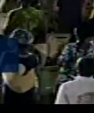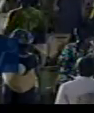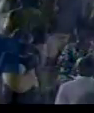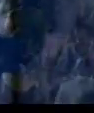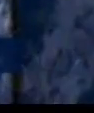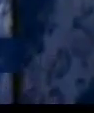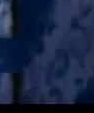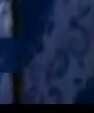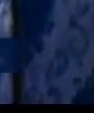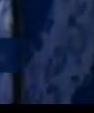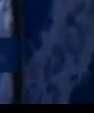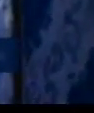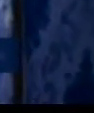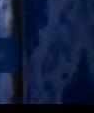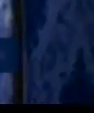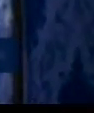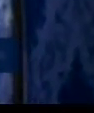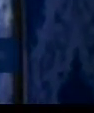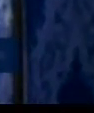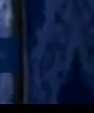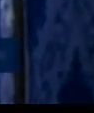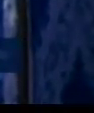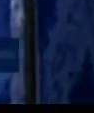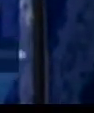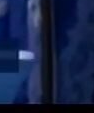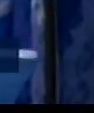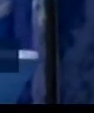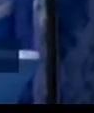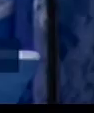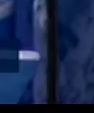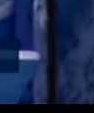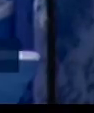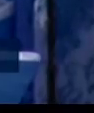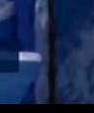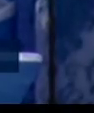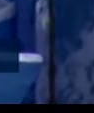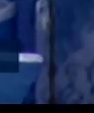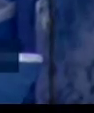God has dealt with it. You are going home healed. You are going home.